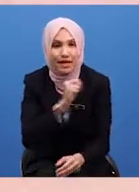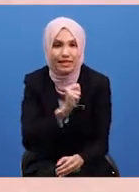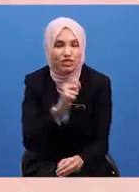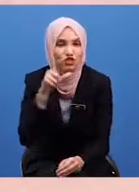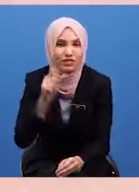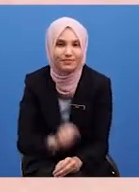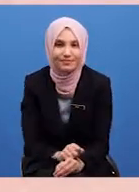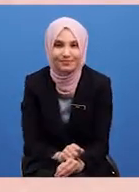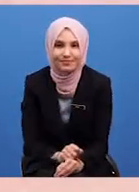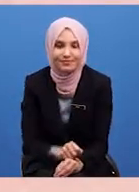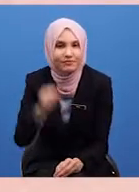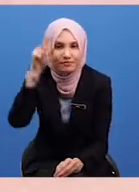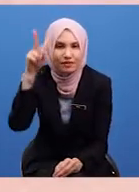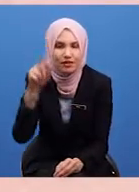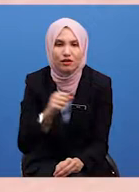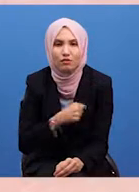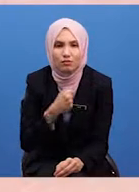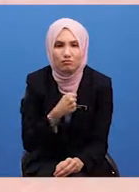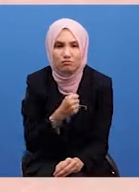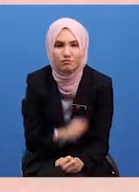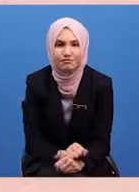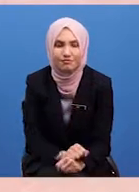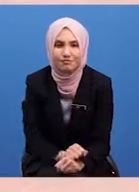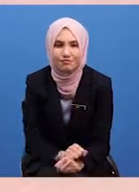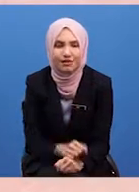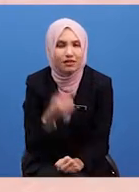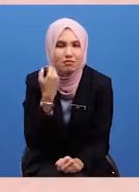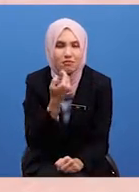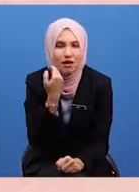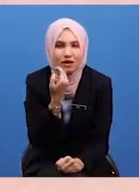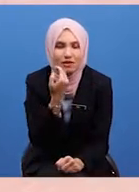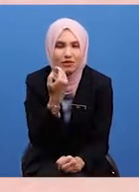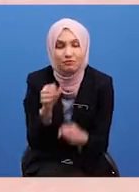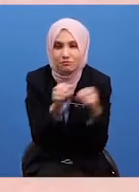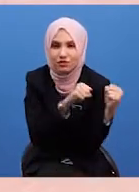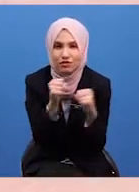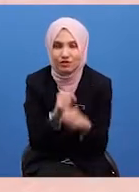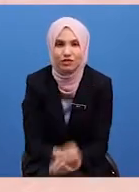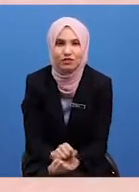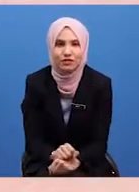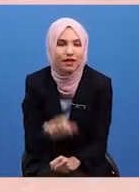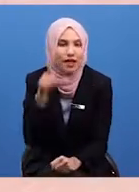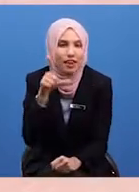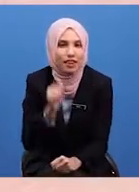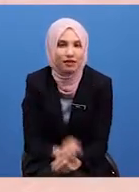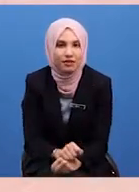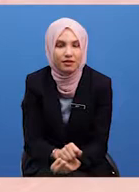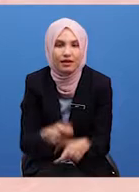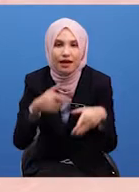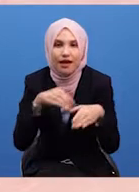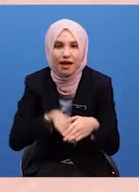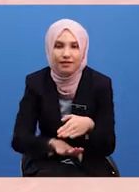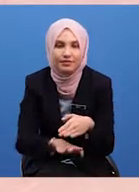Mr. Velos is also apologetic. He is embarrassed with the situation when Lin enters the room since he